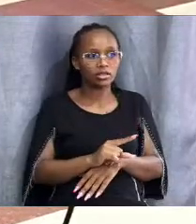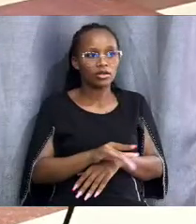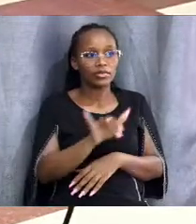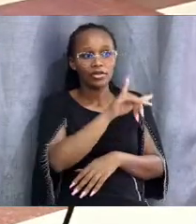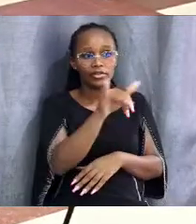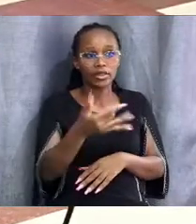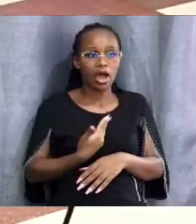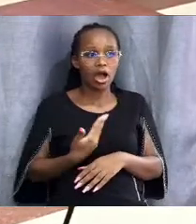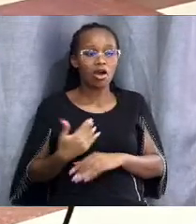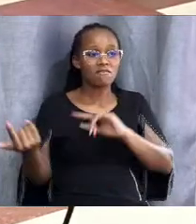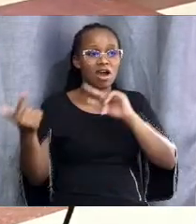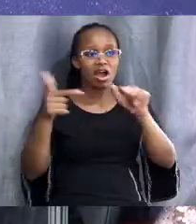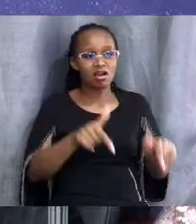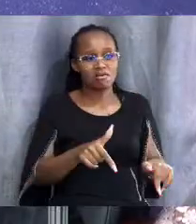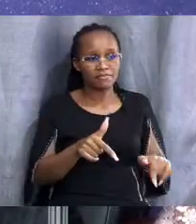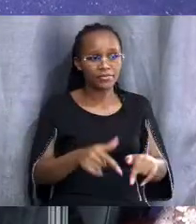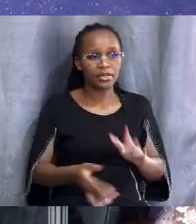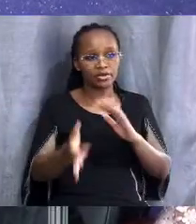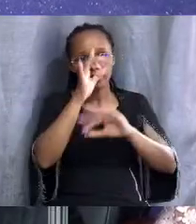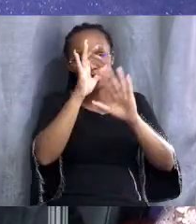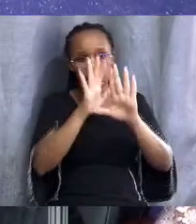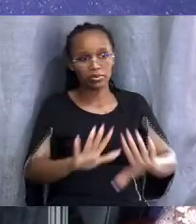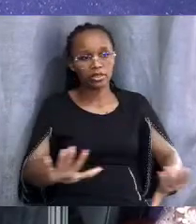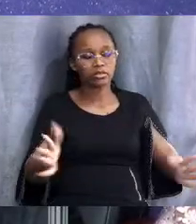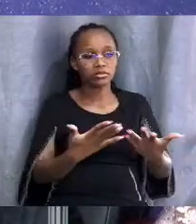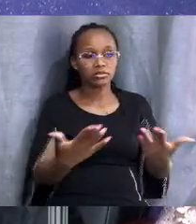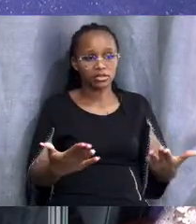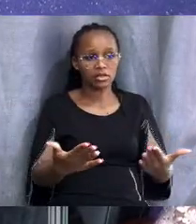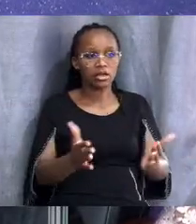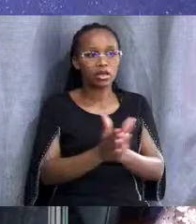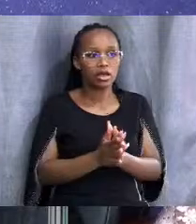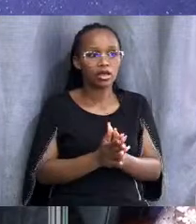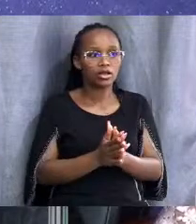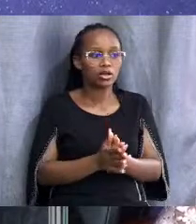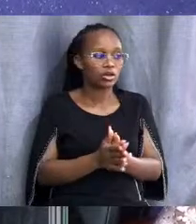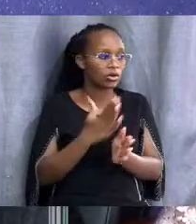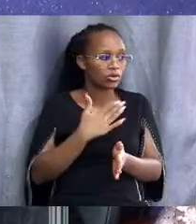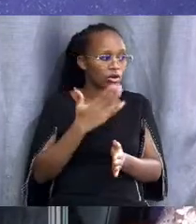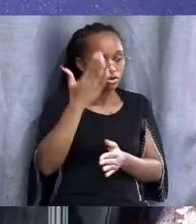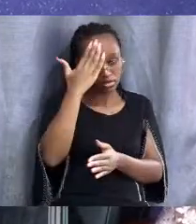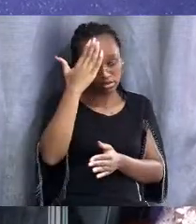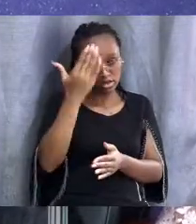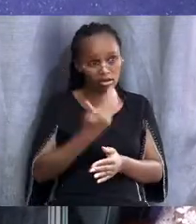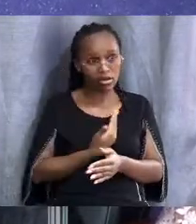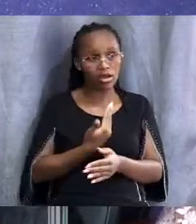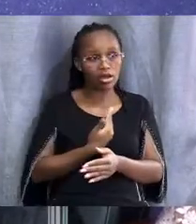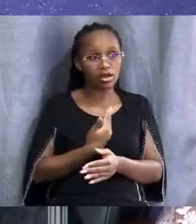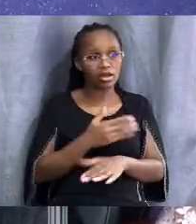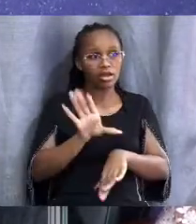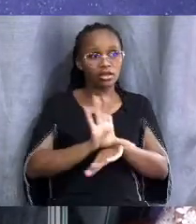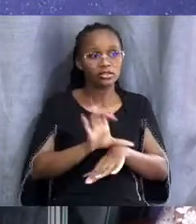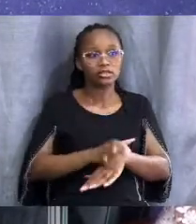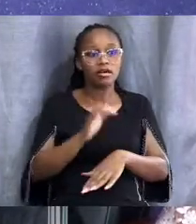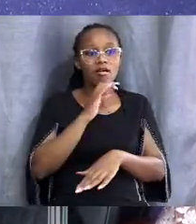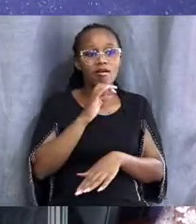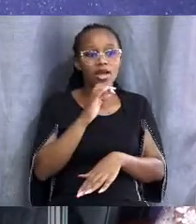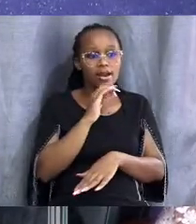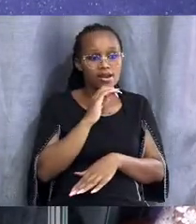All that you have come, may God bless you. I would want to know if we have a church